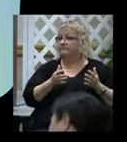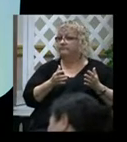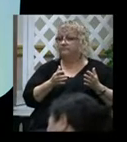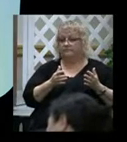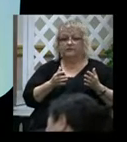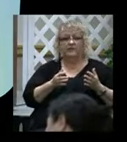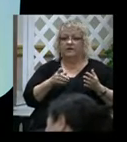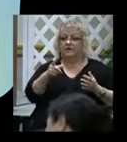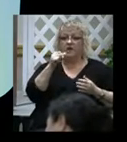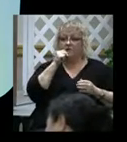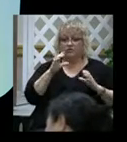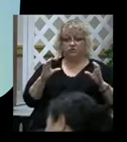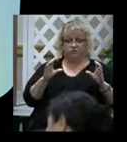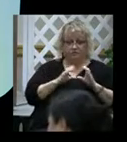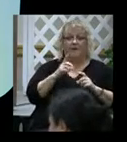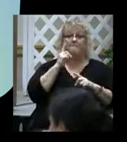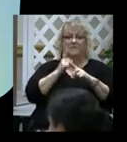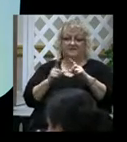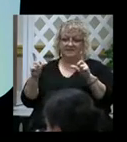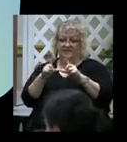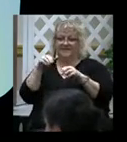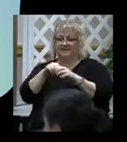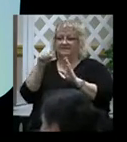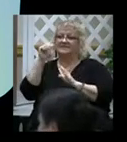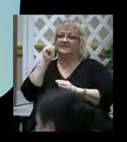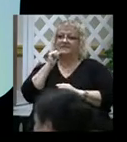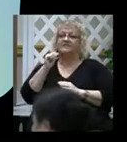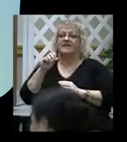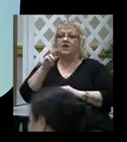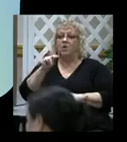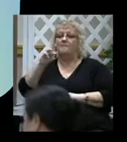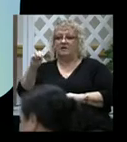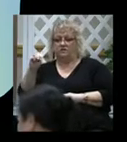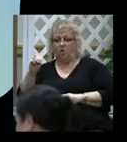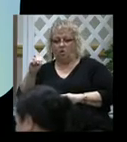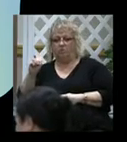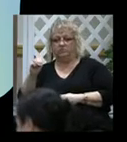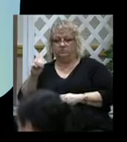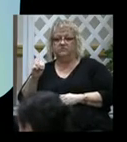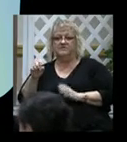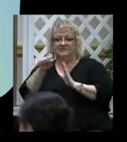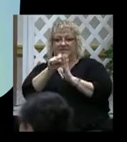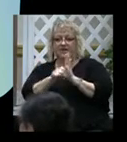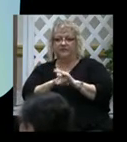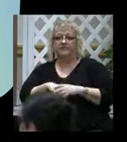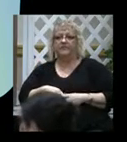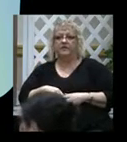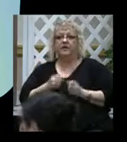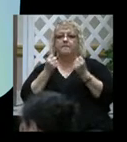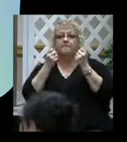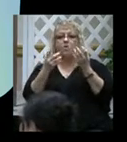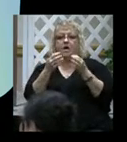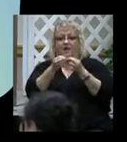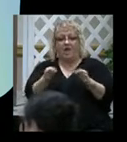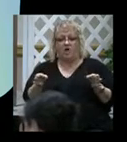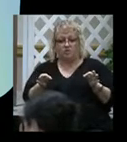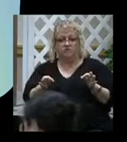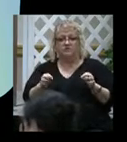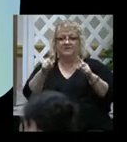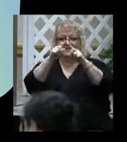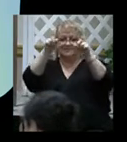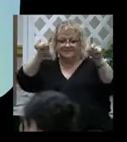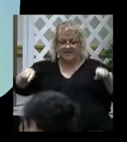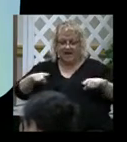if you're not certified and licensed in the state. We also have multilingual signage. We have it